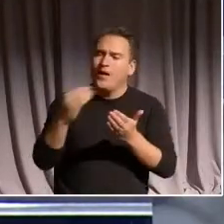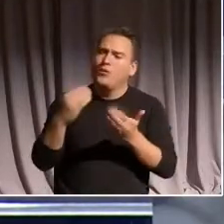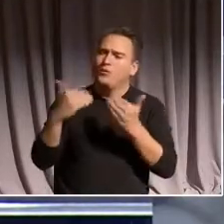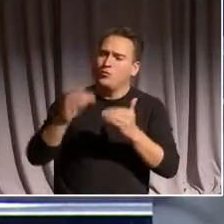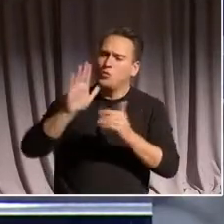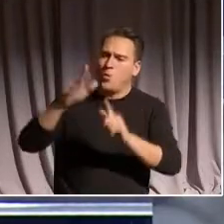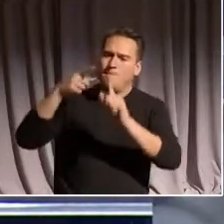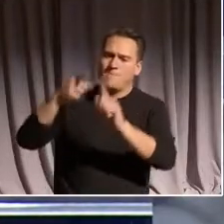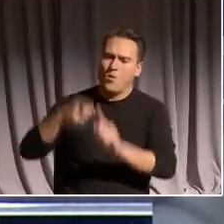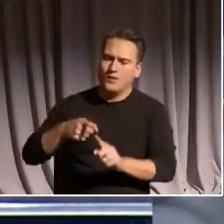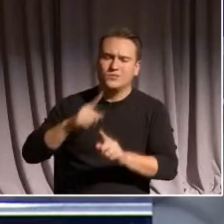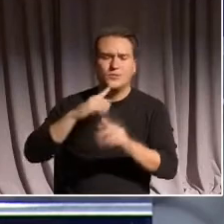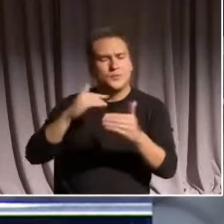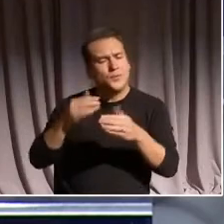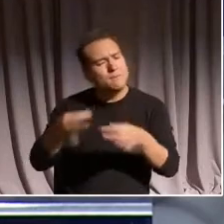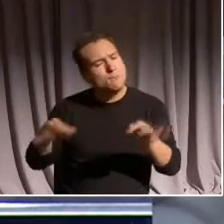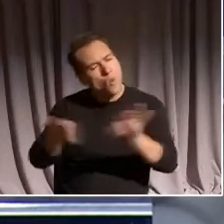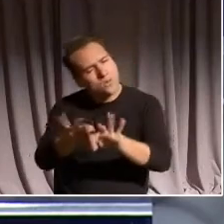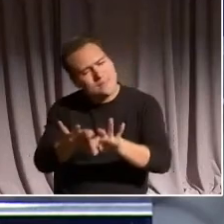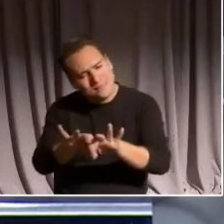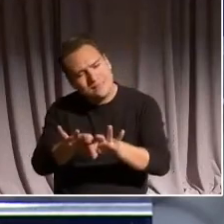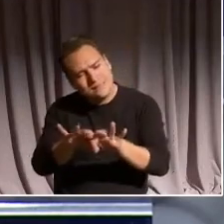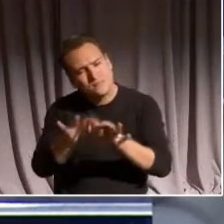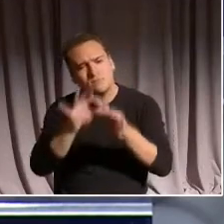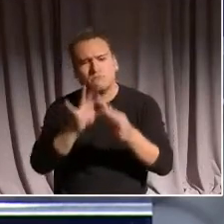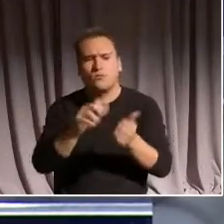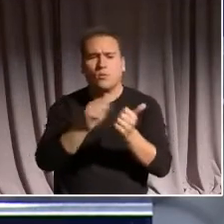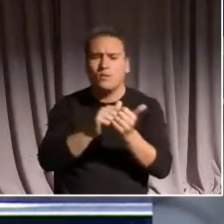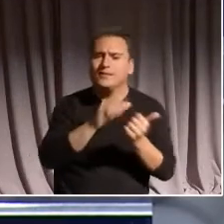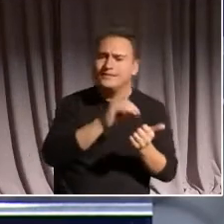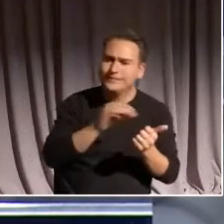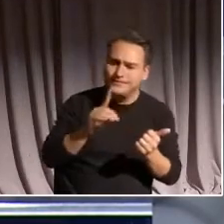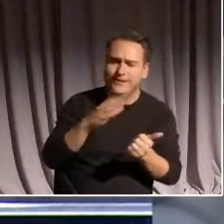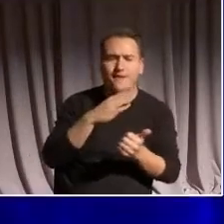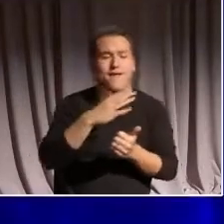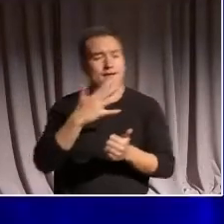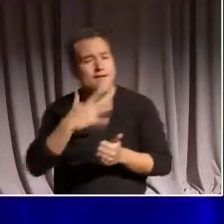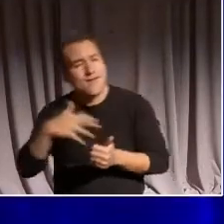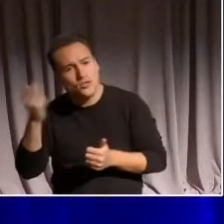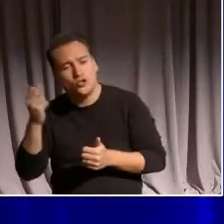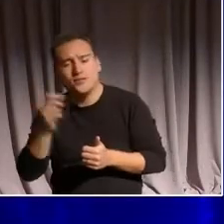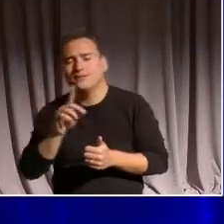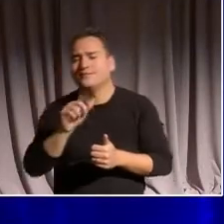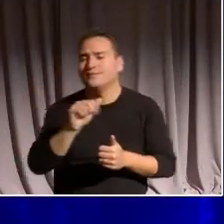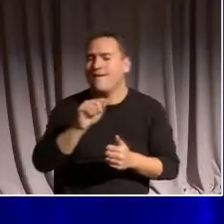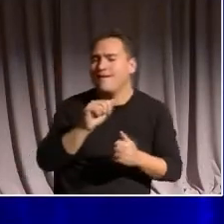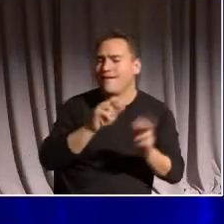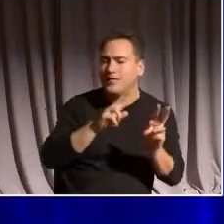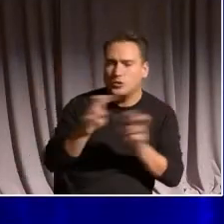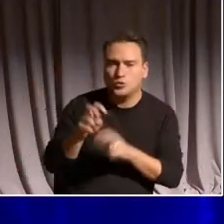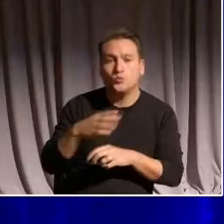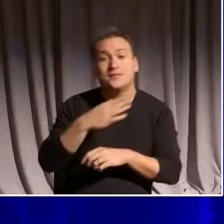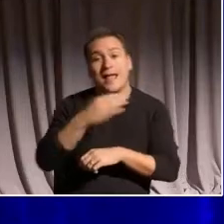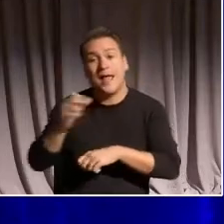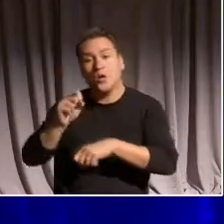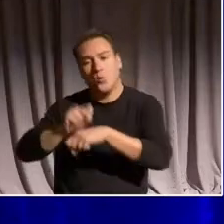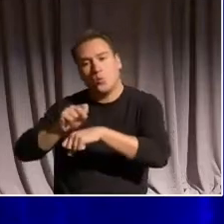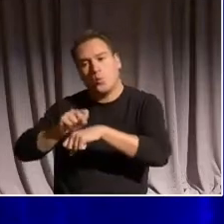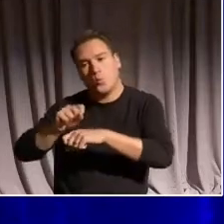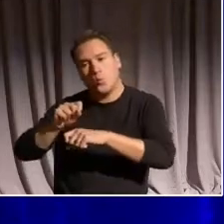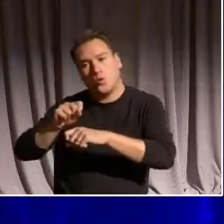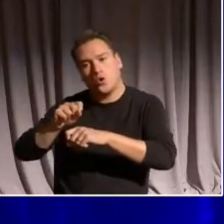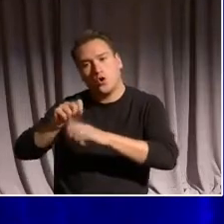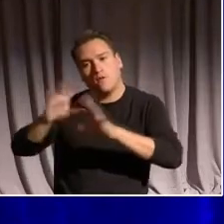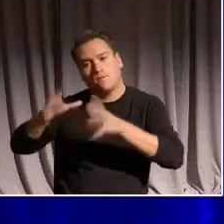really important issues in alignment with developmental disabilities and aging and data issues and workforce recruitment and retention,